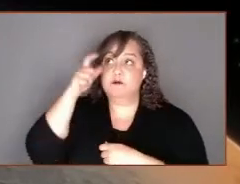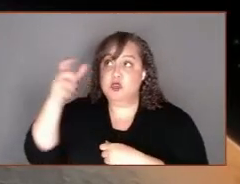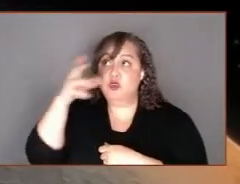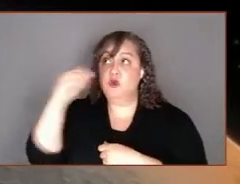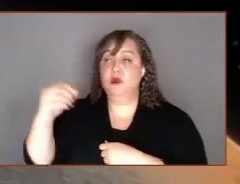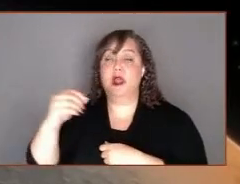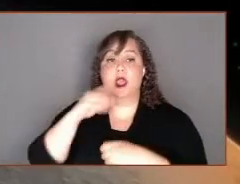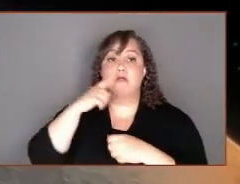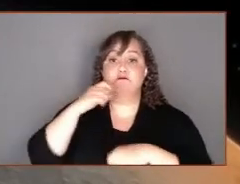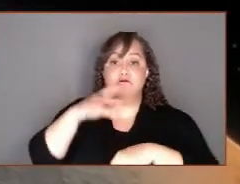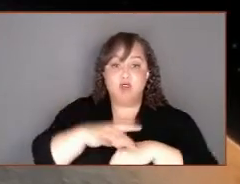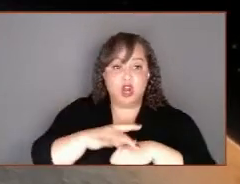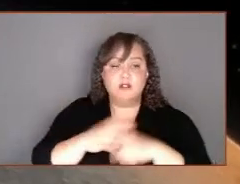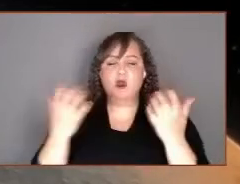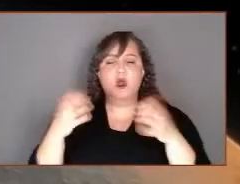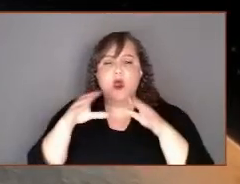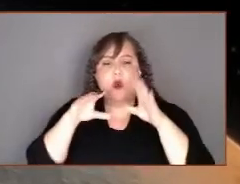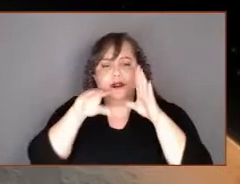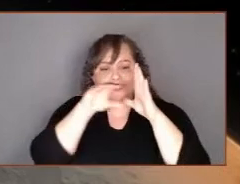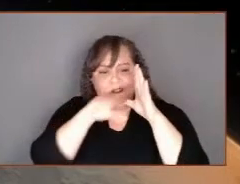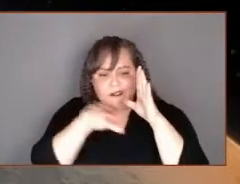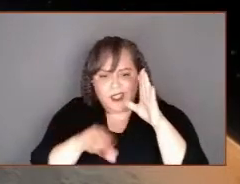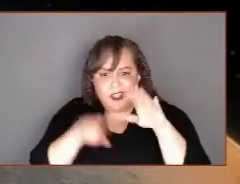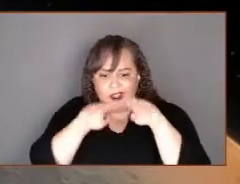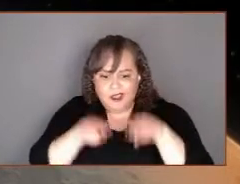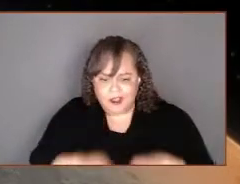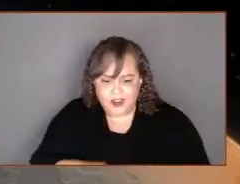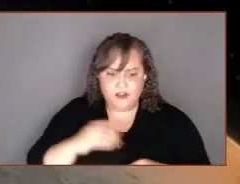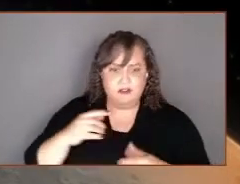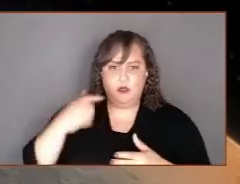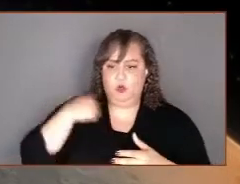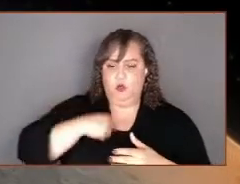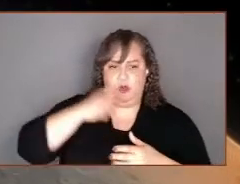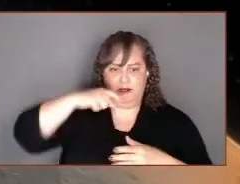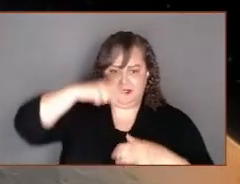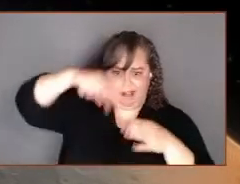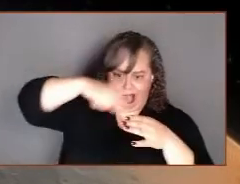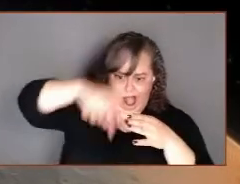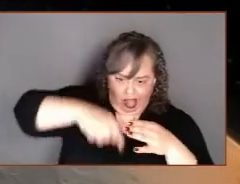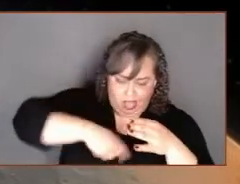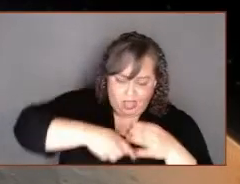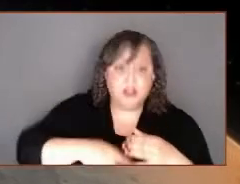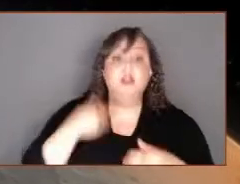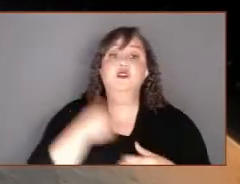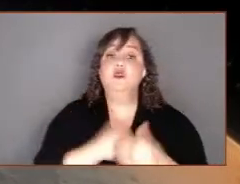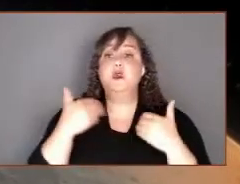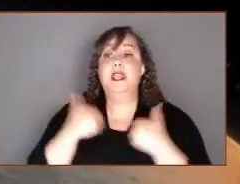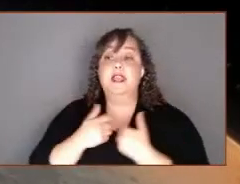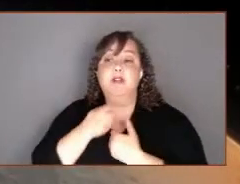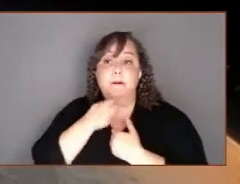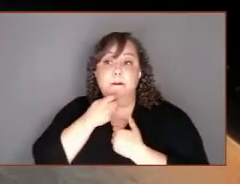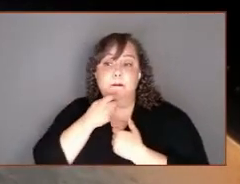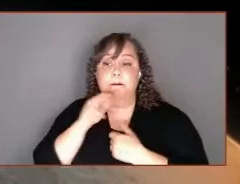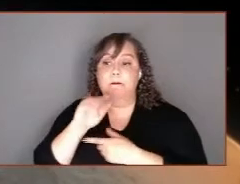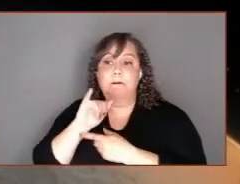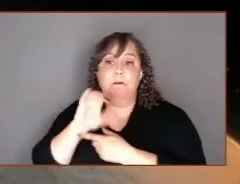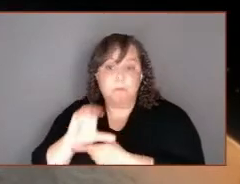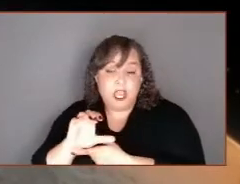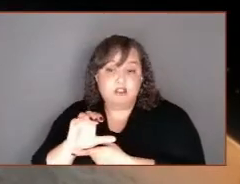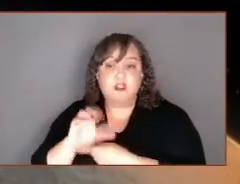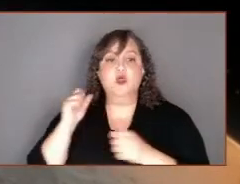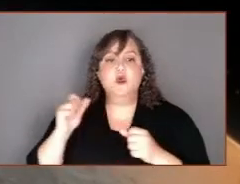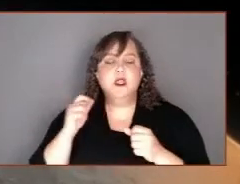that make up the thing we're digging. So one of the many things that we have is a microphone, and, you can sense the vibration, the different kind of sounds whenever